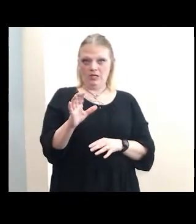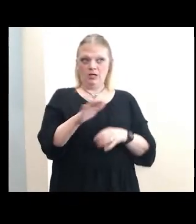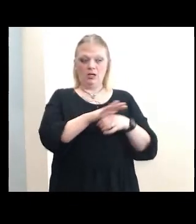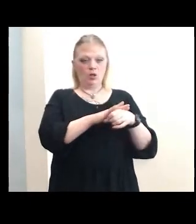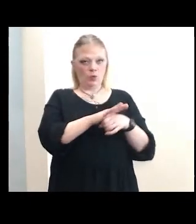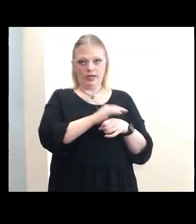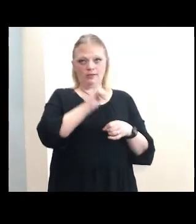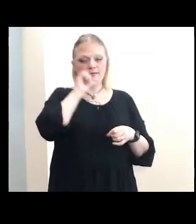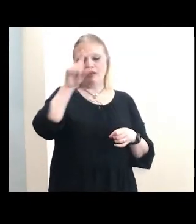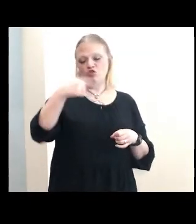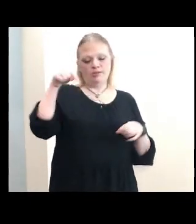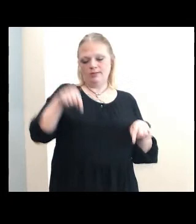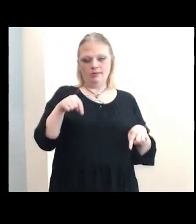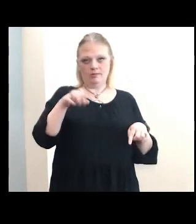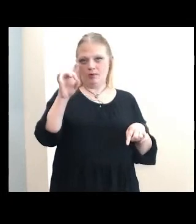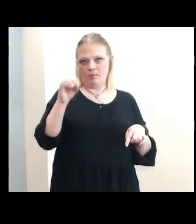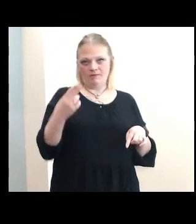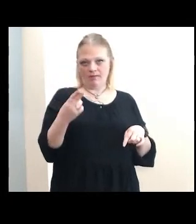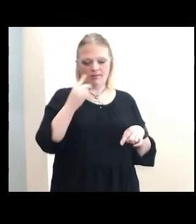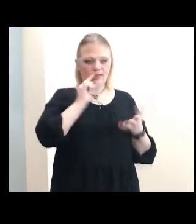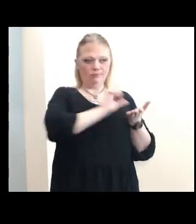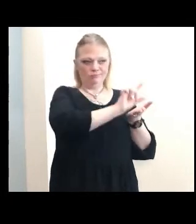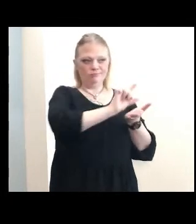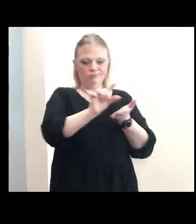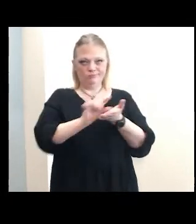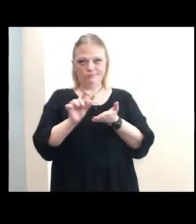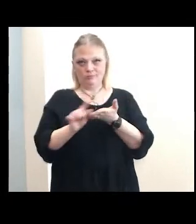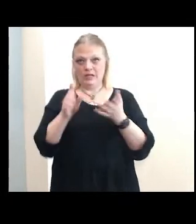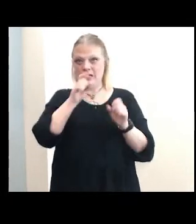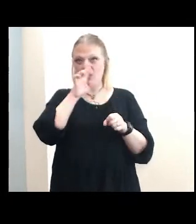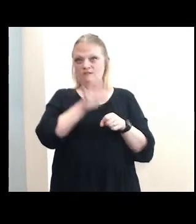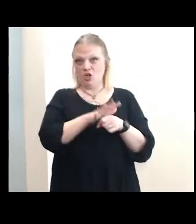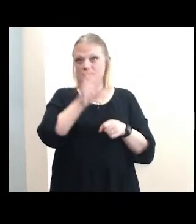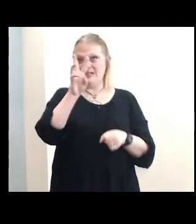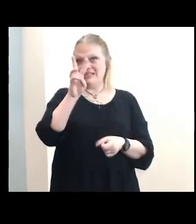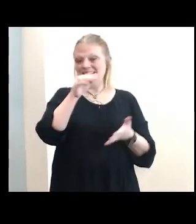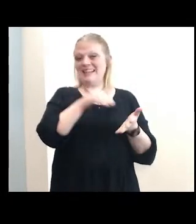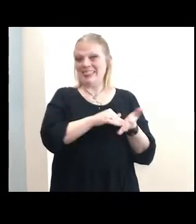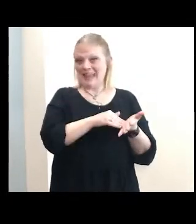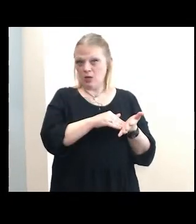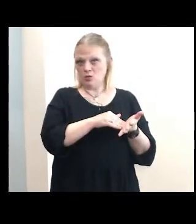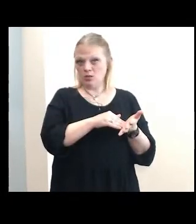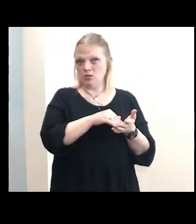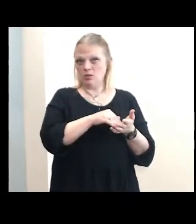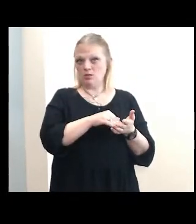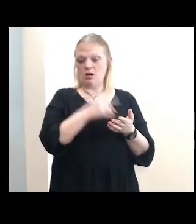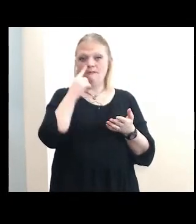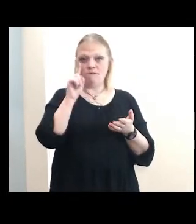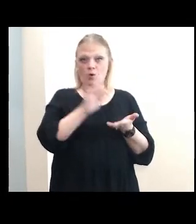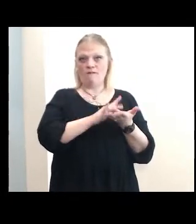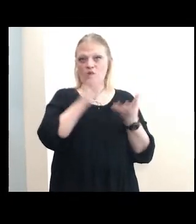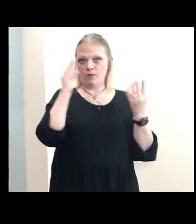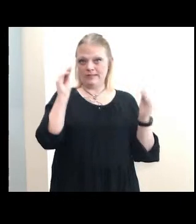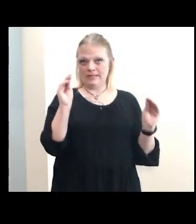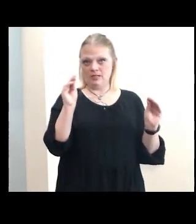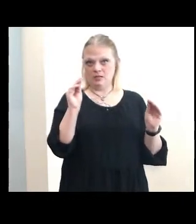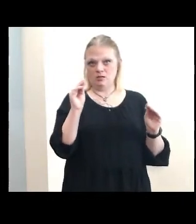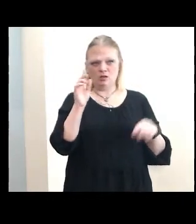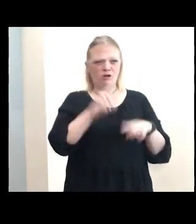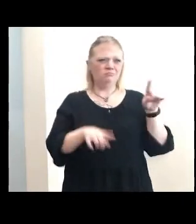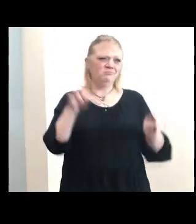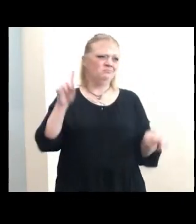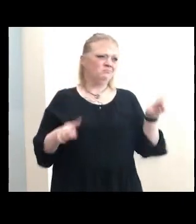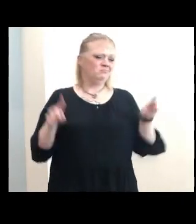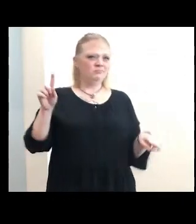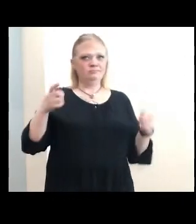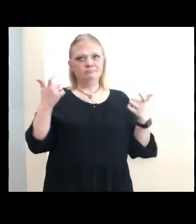locations, not just the Department of Health, I can confirm about 6,000 of them are to go to pharmacies, all kinds of